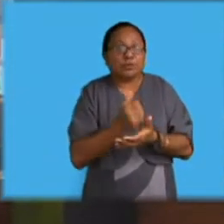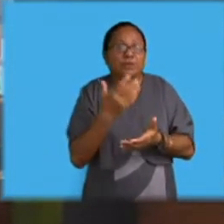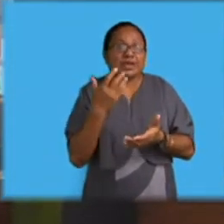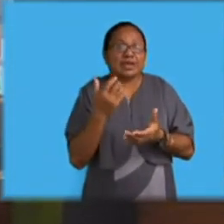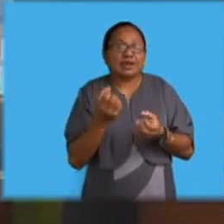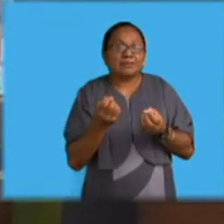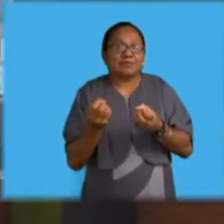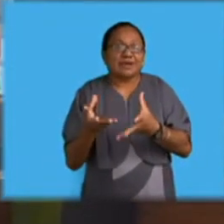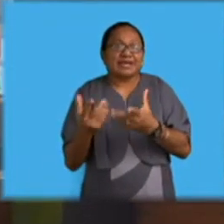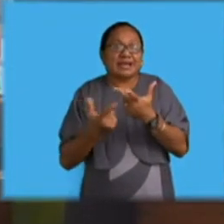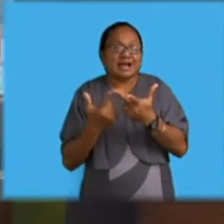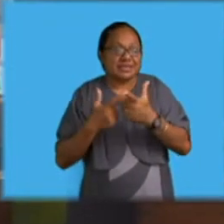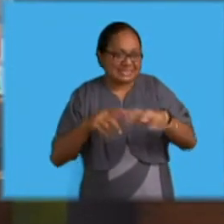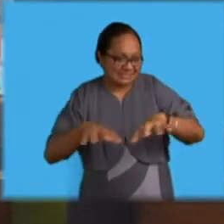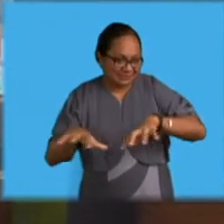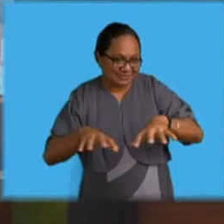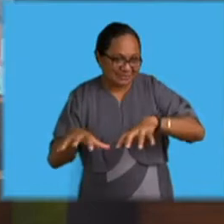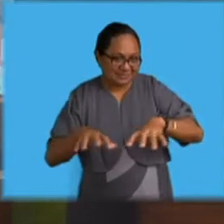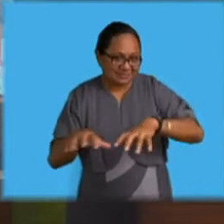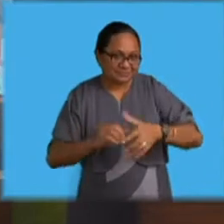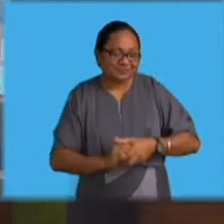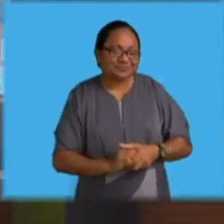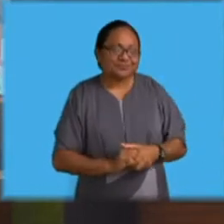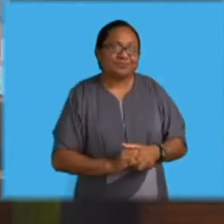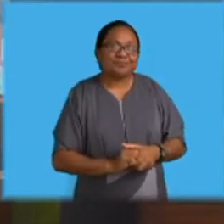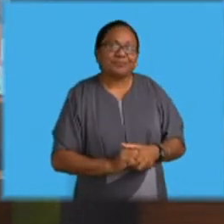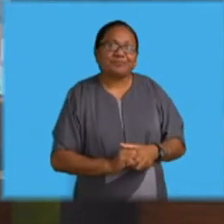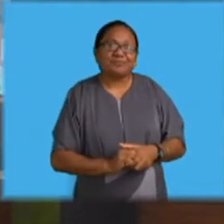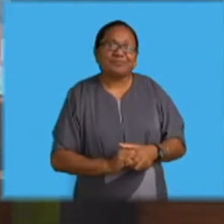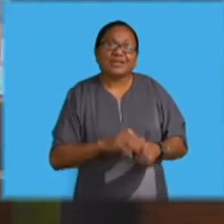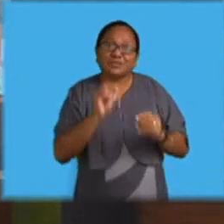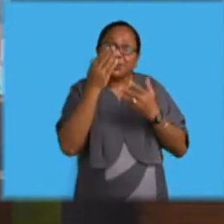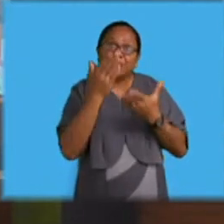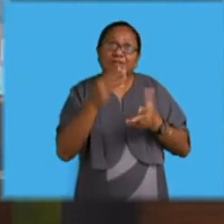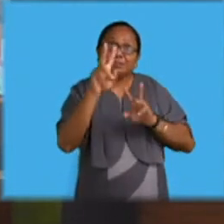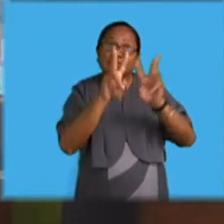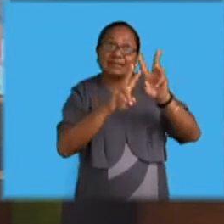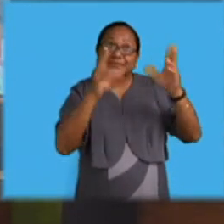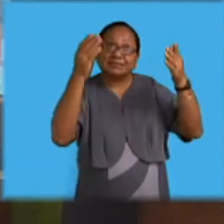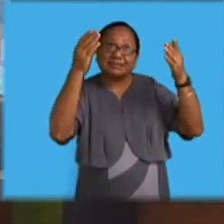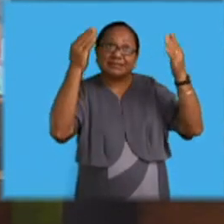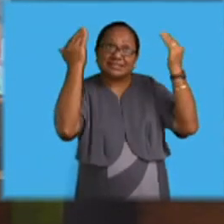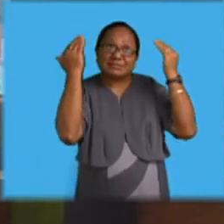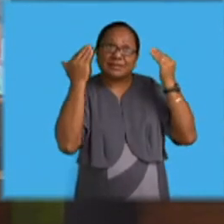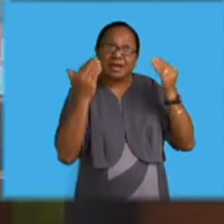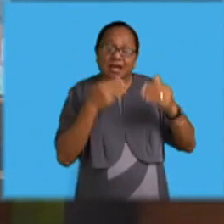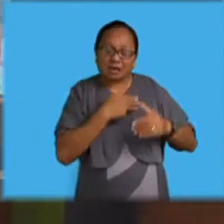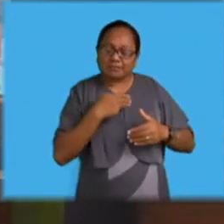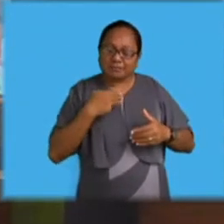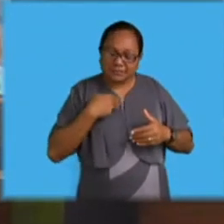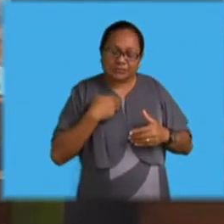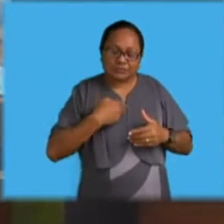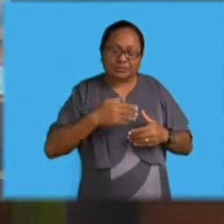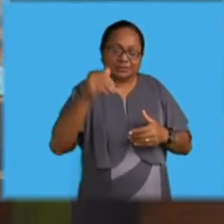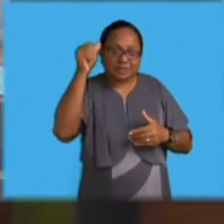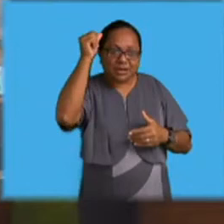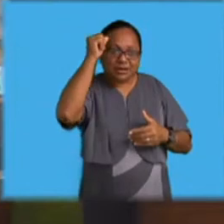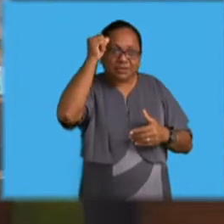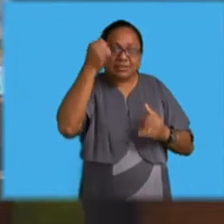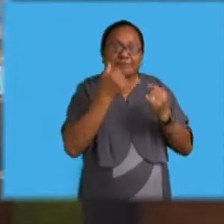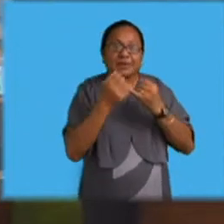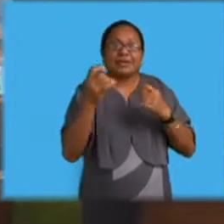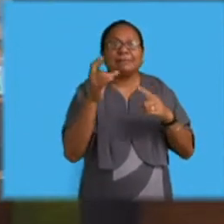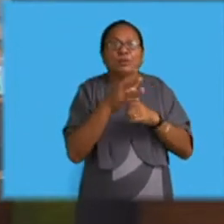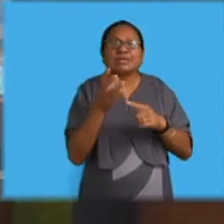the needs of their extracurricular activities. Honorable Deputy Speaker, our Ministry recognizes the importance of